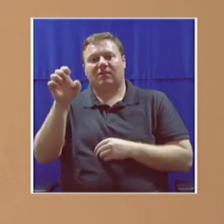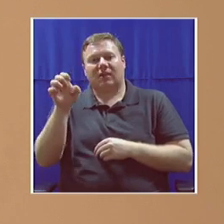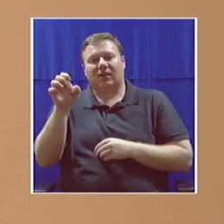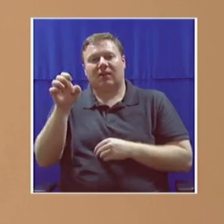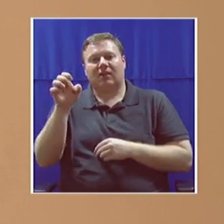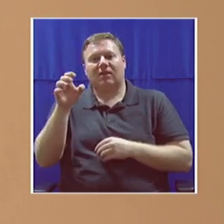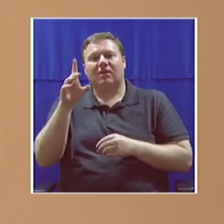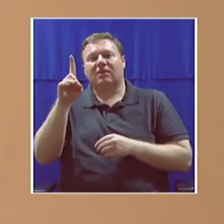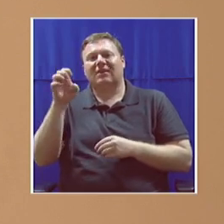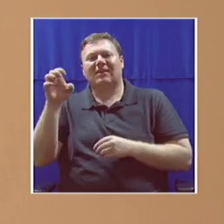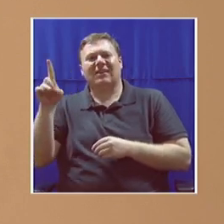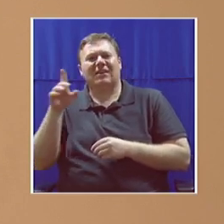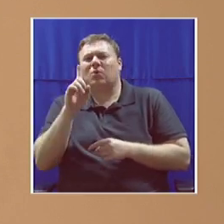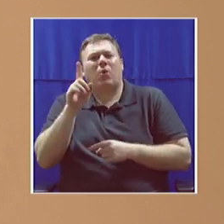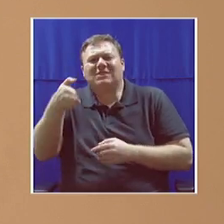CLA